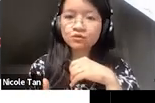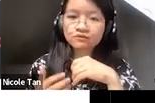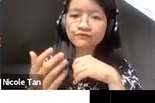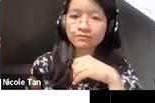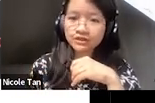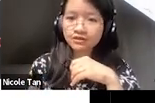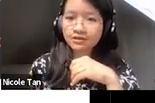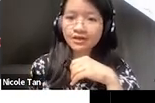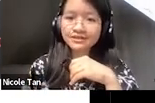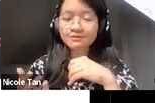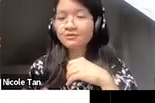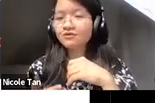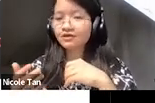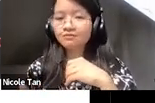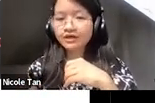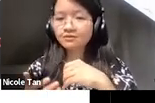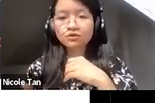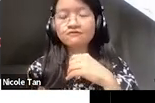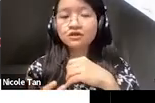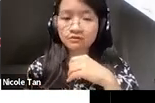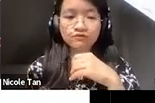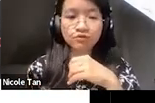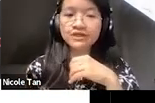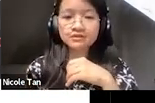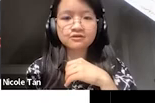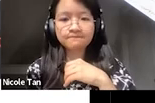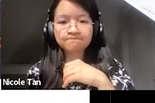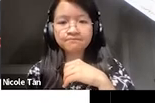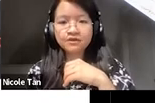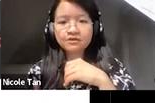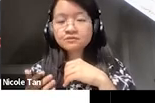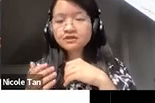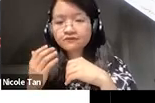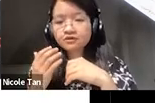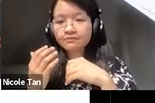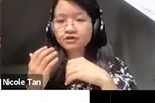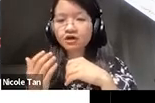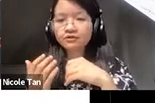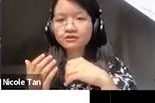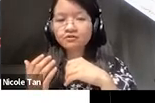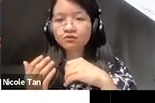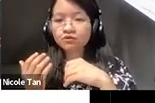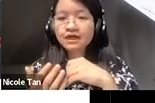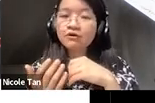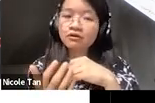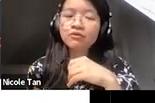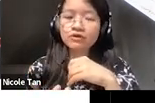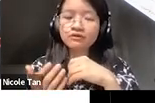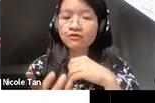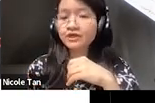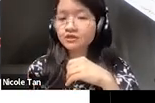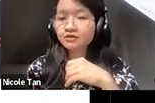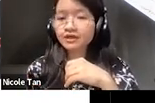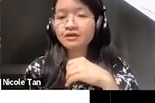tend to lack useful information, as they may be created by some sort of generic rule-based system. This means visually impaired shoppers will lose out on